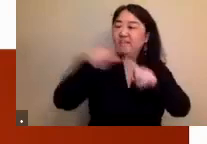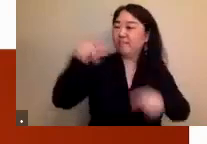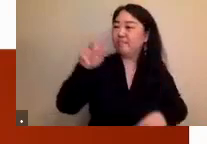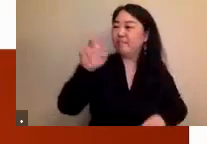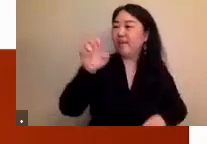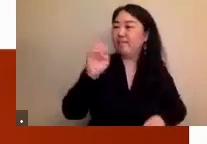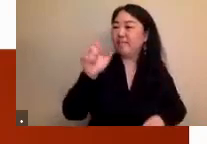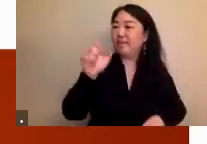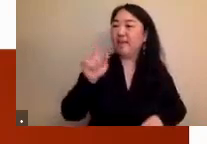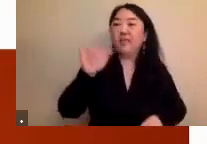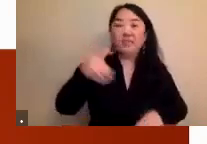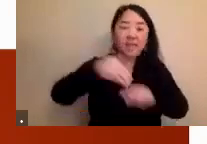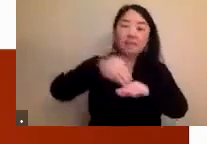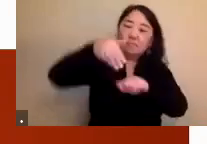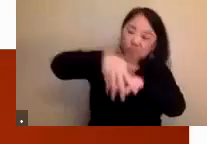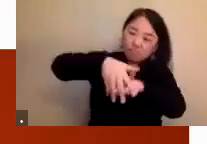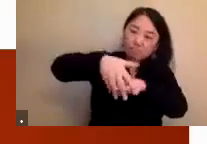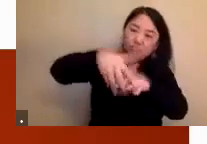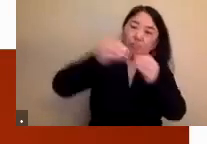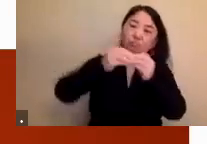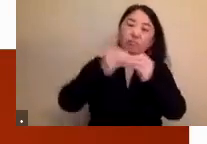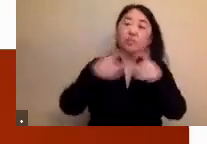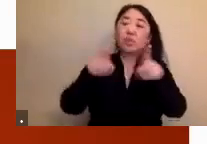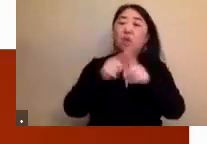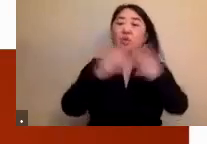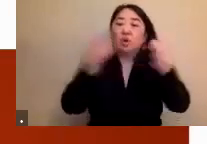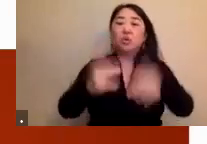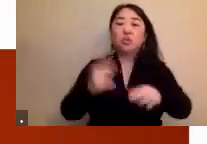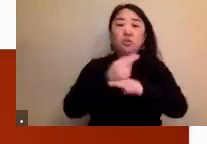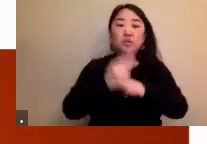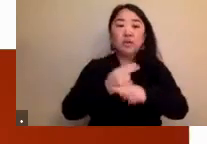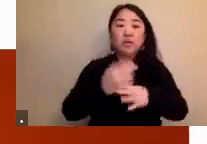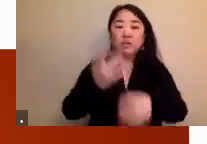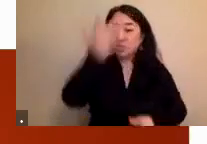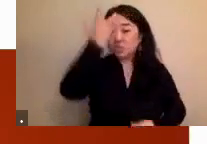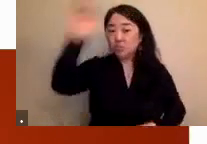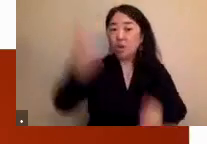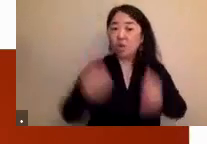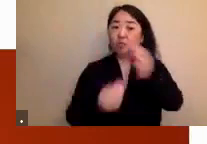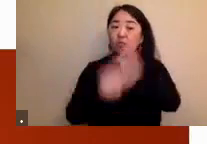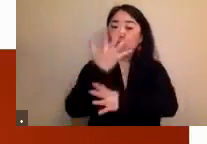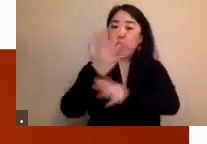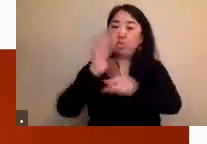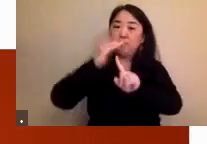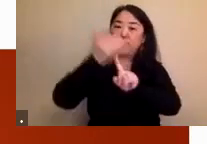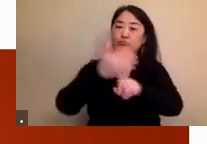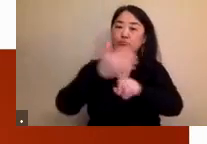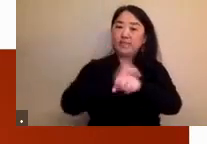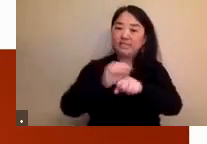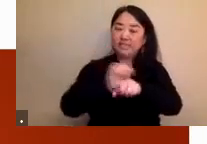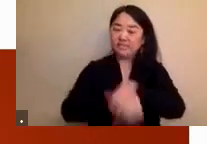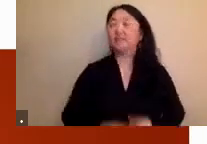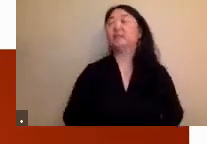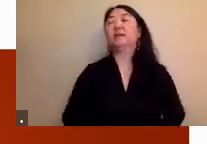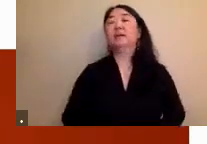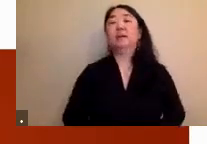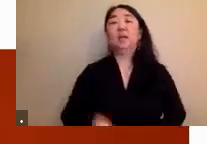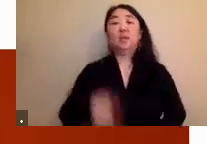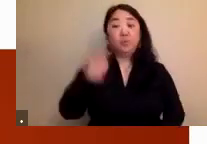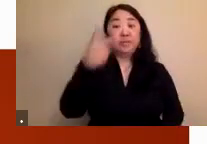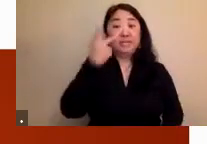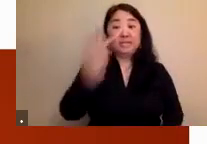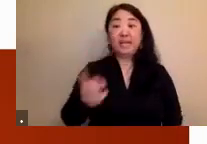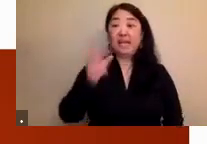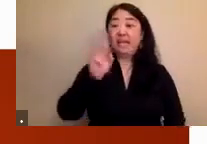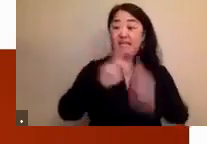and of course, utilizing smart growth practices. So we do see transportation, departments of transportation